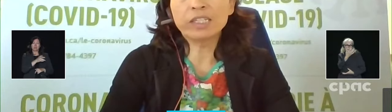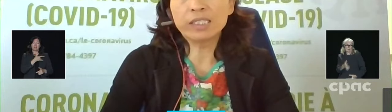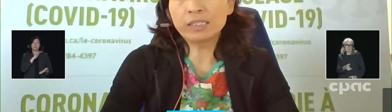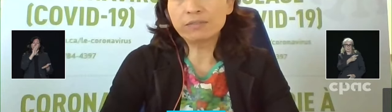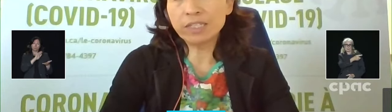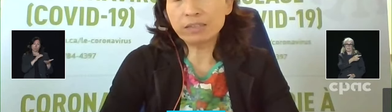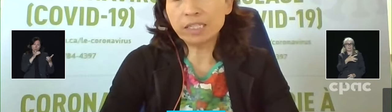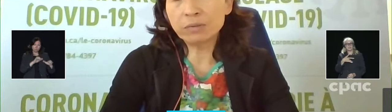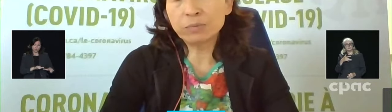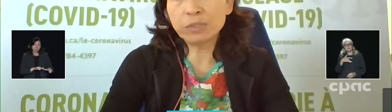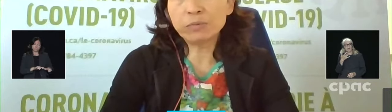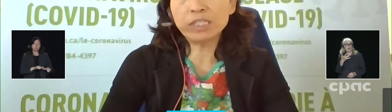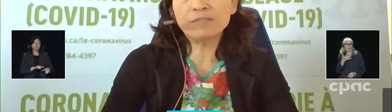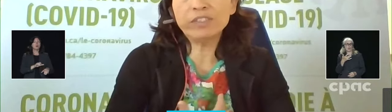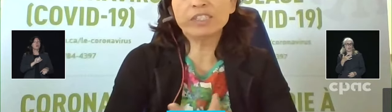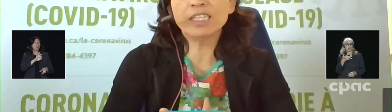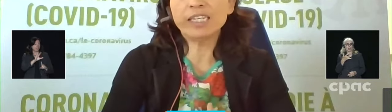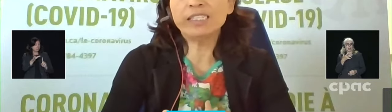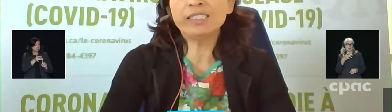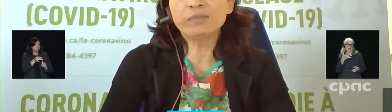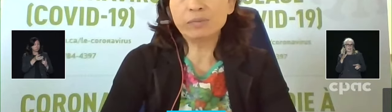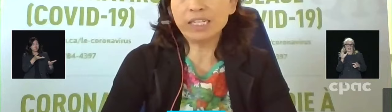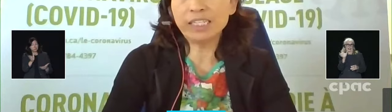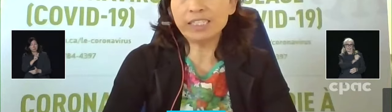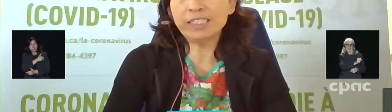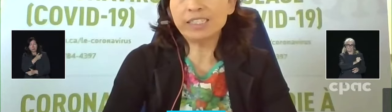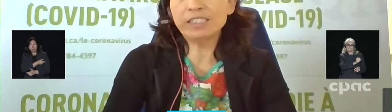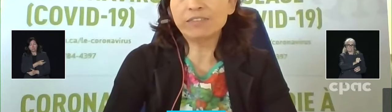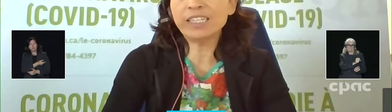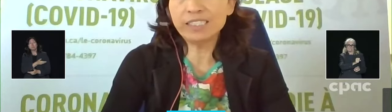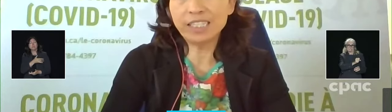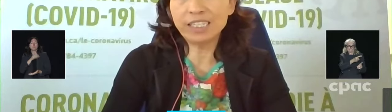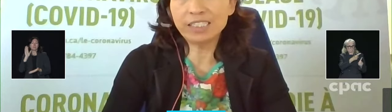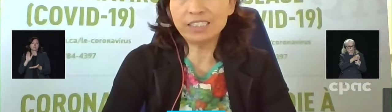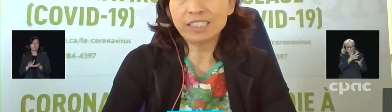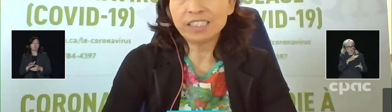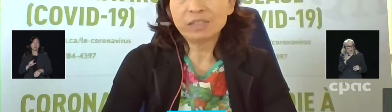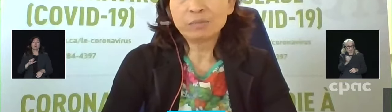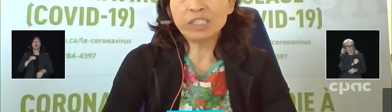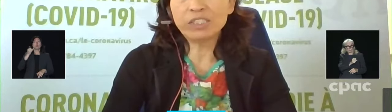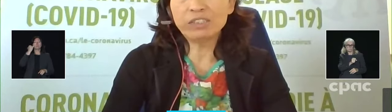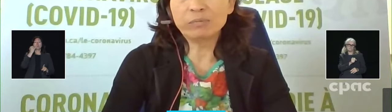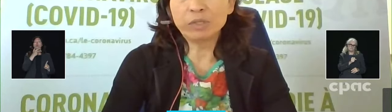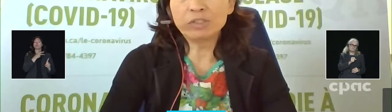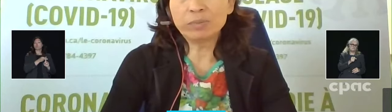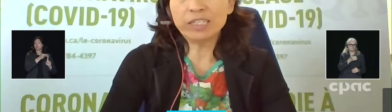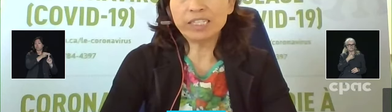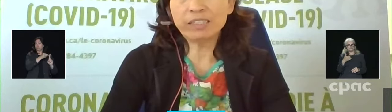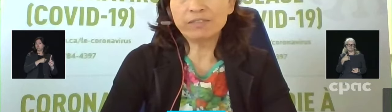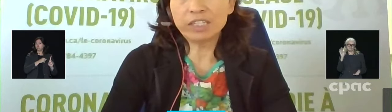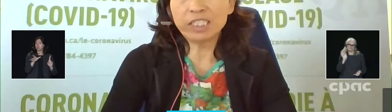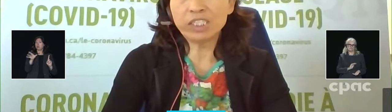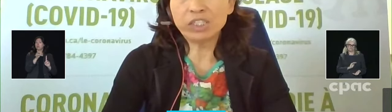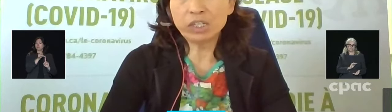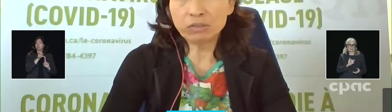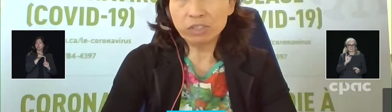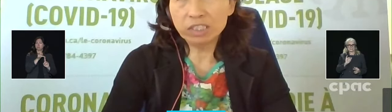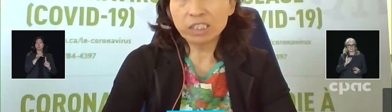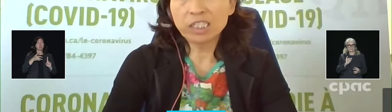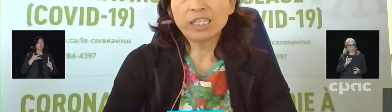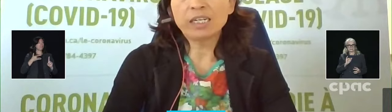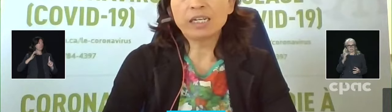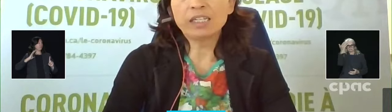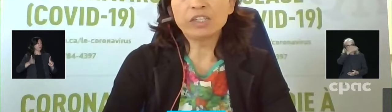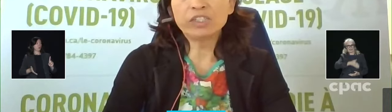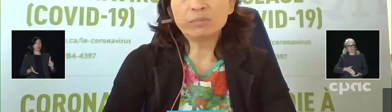and certainly the severe outcomes. But what if you're asymptomatic, you're vaccinated, but you are multiplying the virus in your